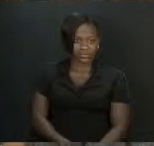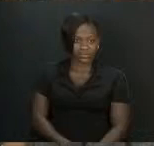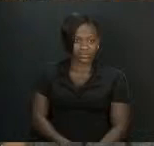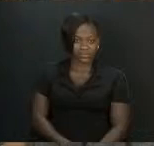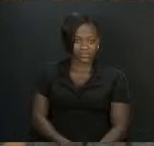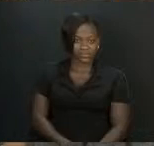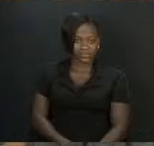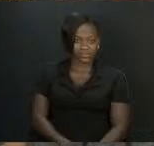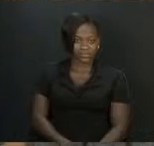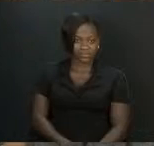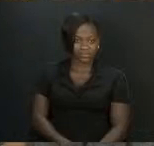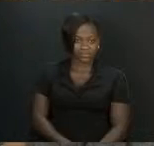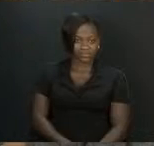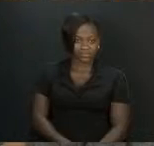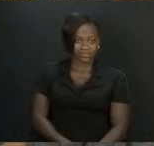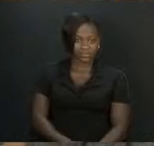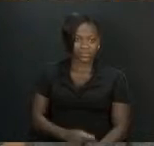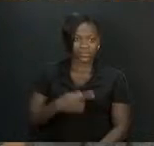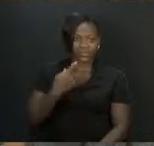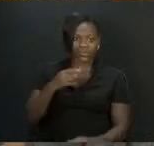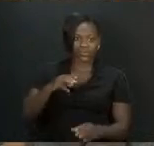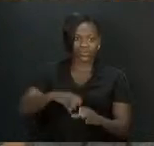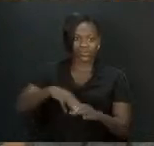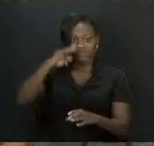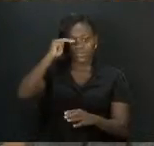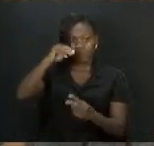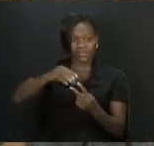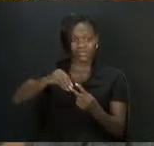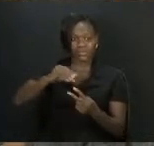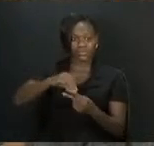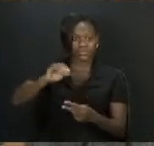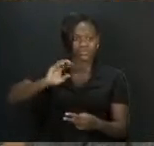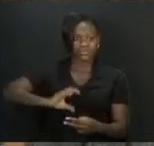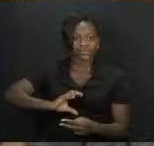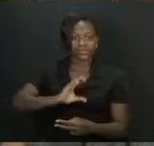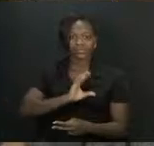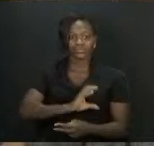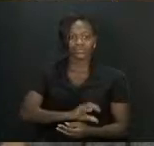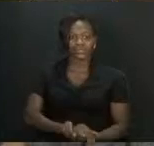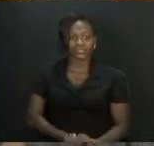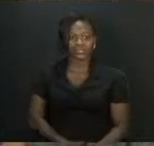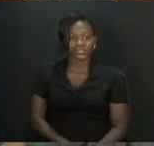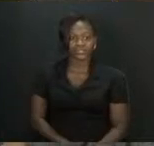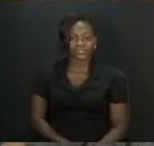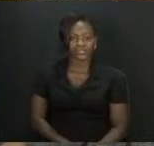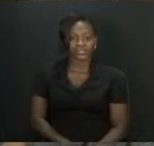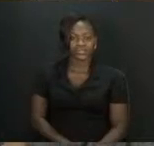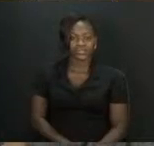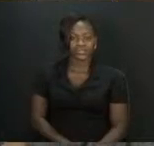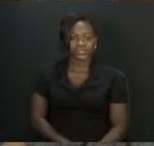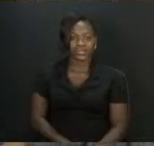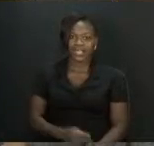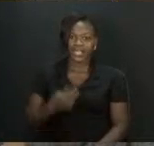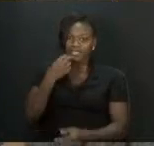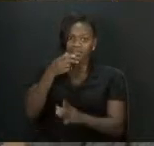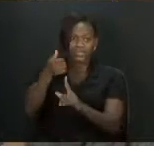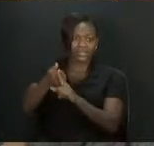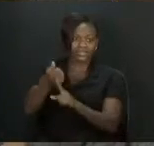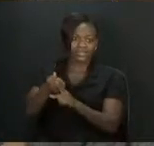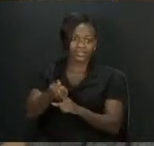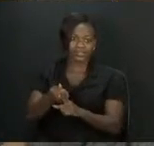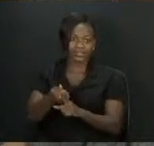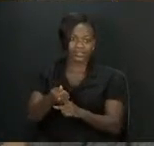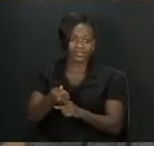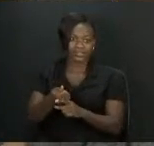House... Who is the chairman of the selection committee? Well, it's Mr. Speaker who is the chairman of the selection committee.